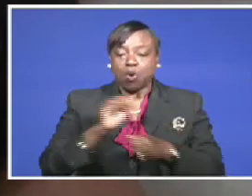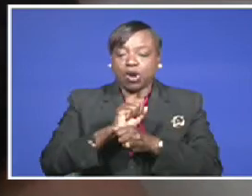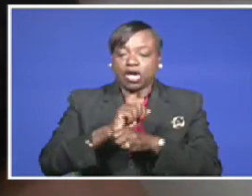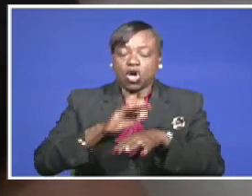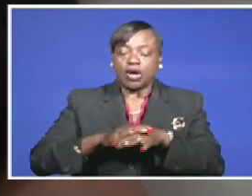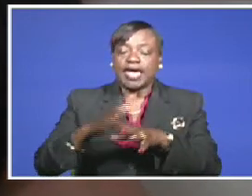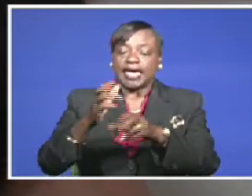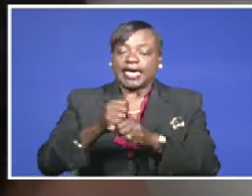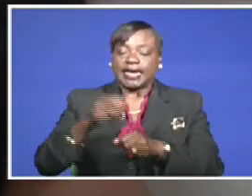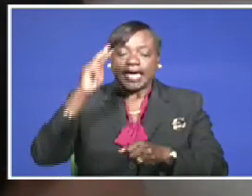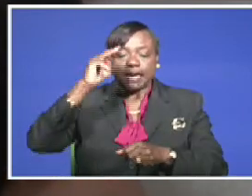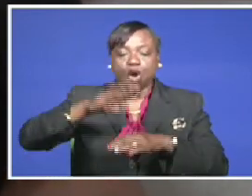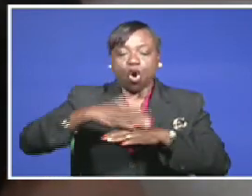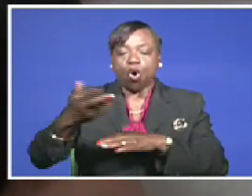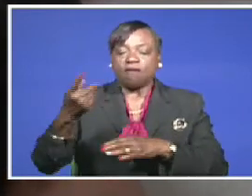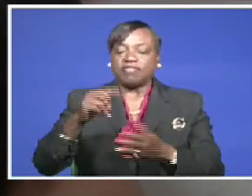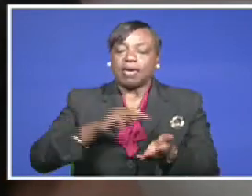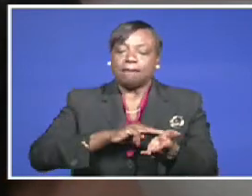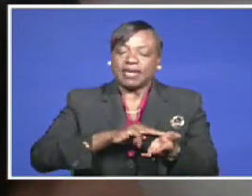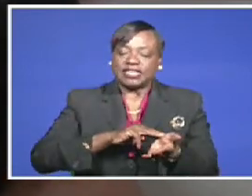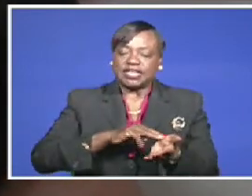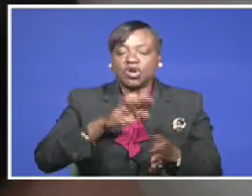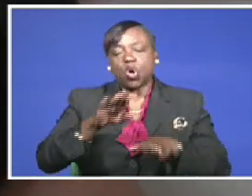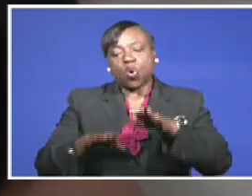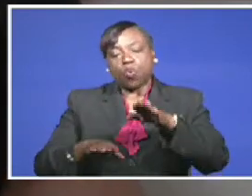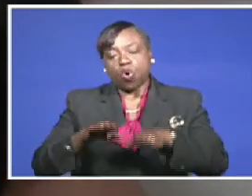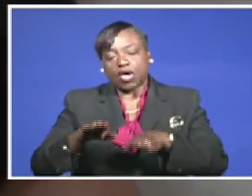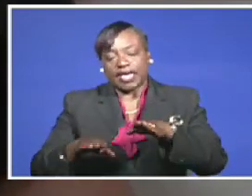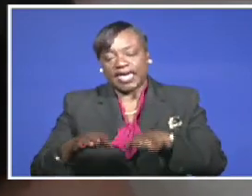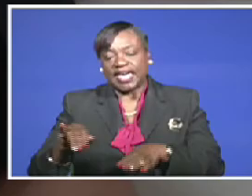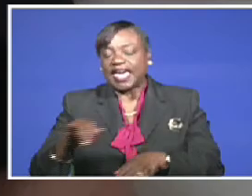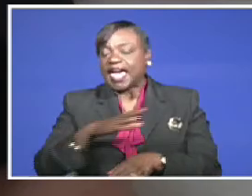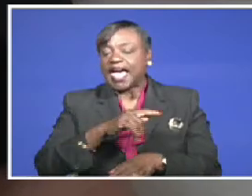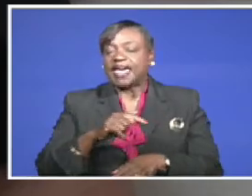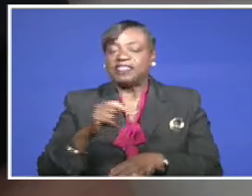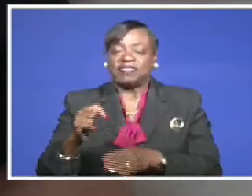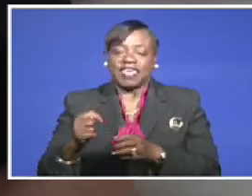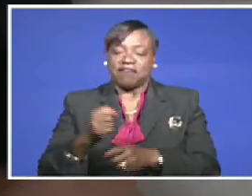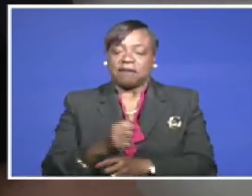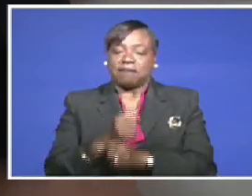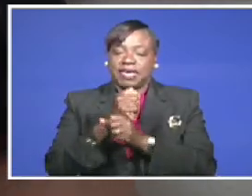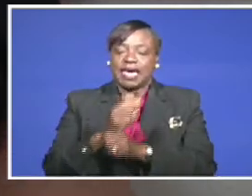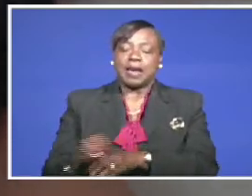getting him walking and therapy and moving forward.